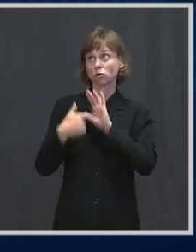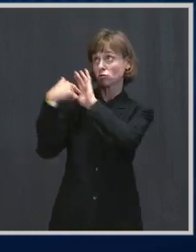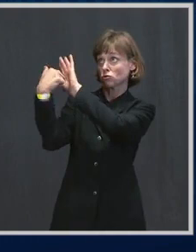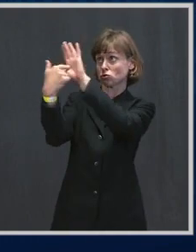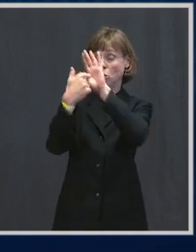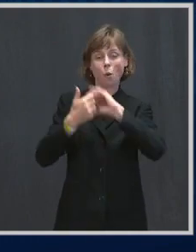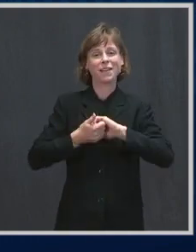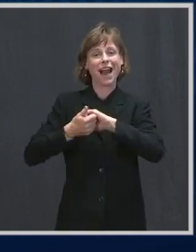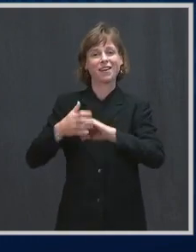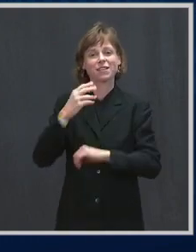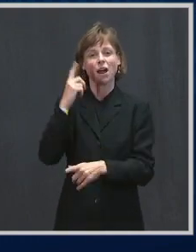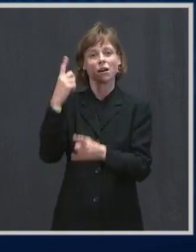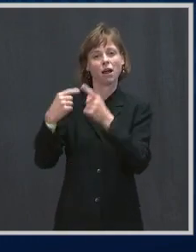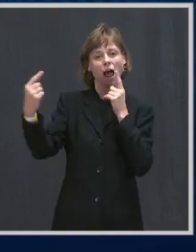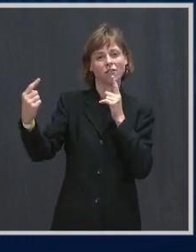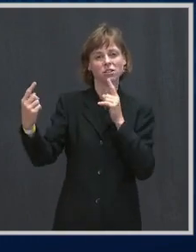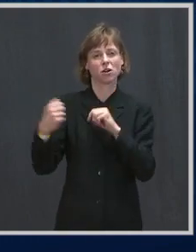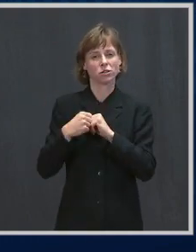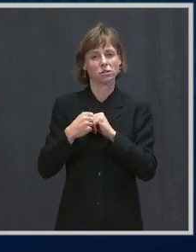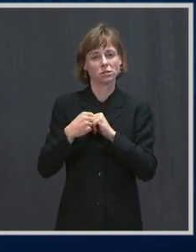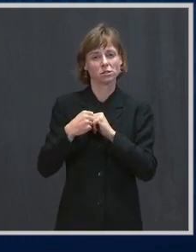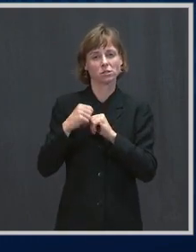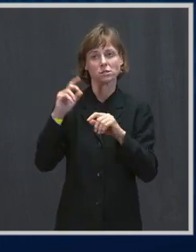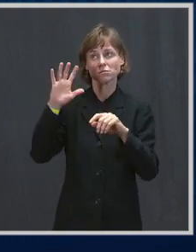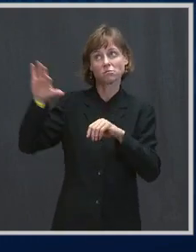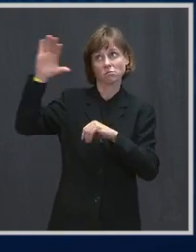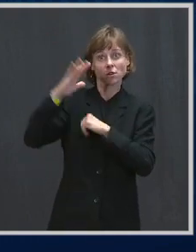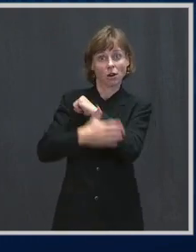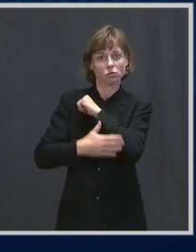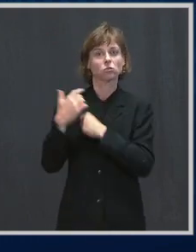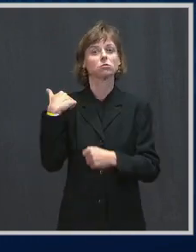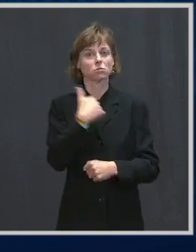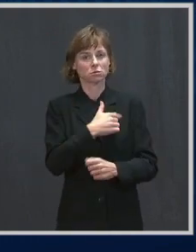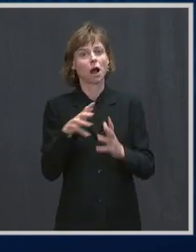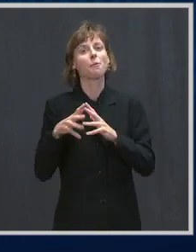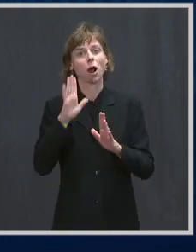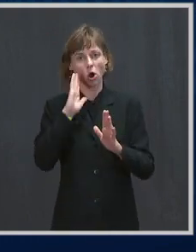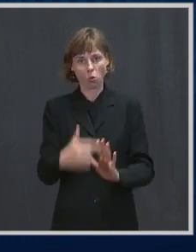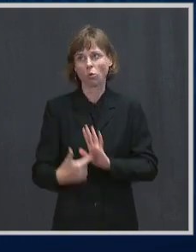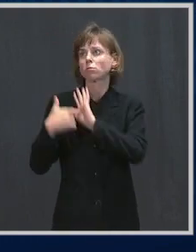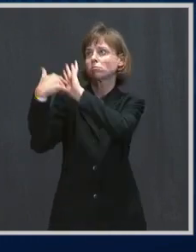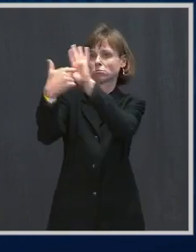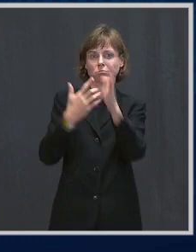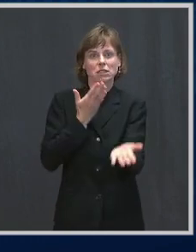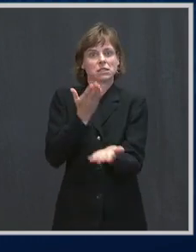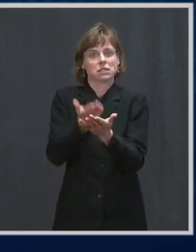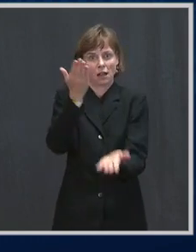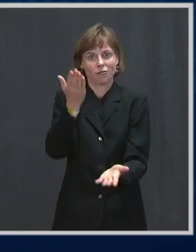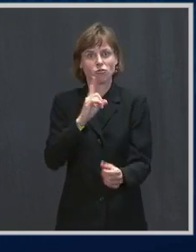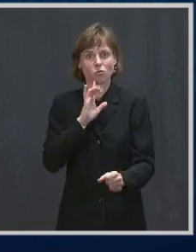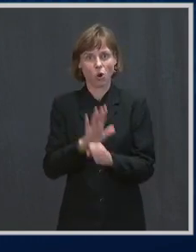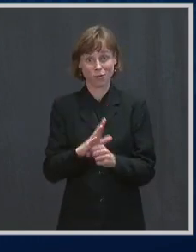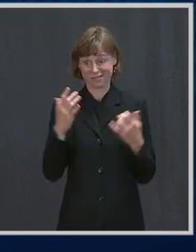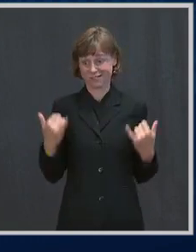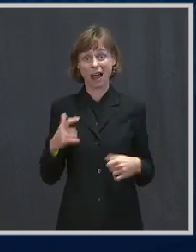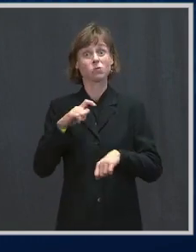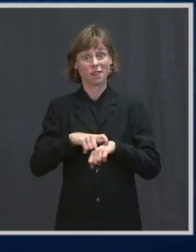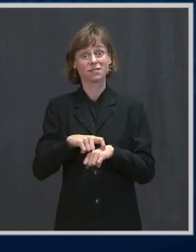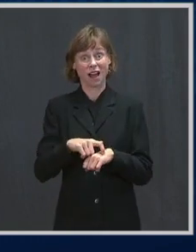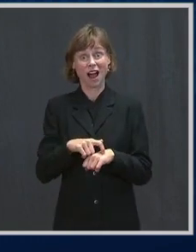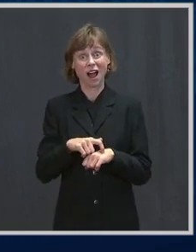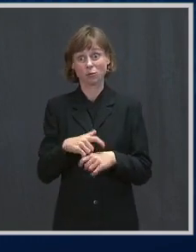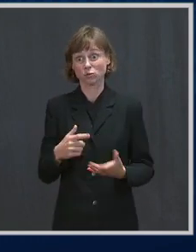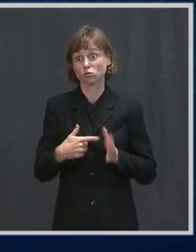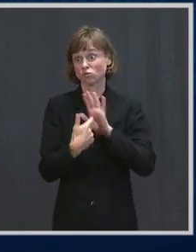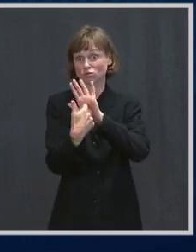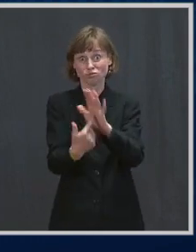our adversaries that America will deliver. It's time to deliver. Again,